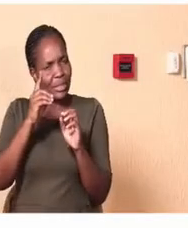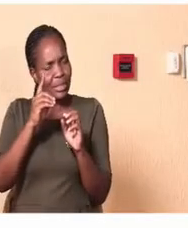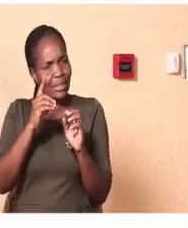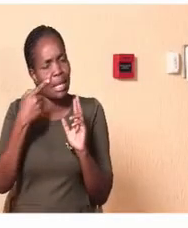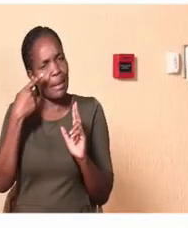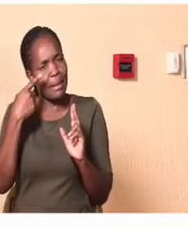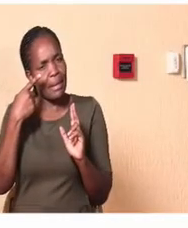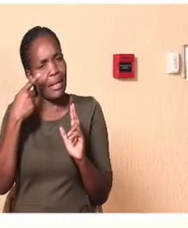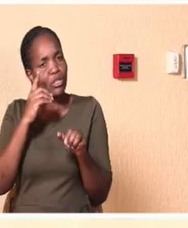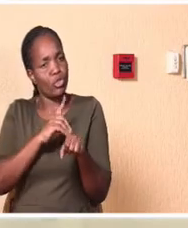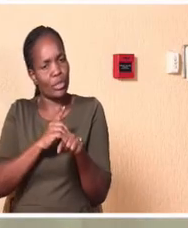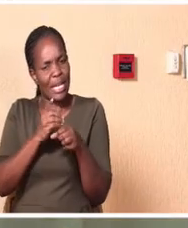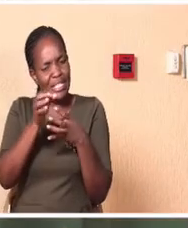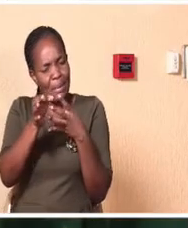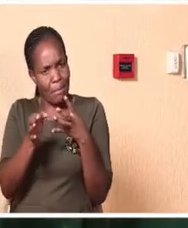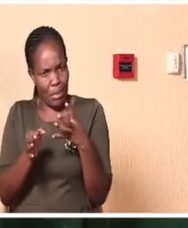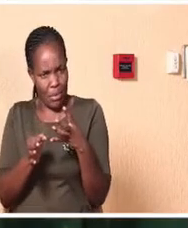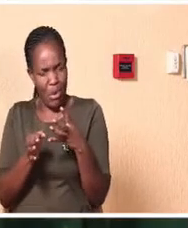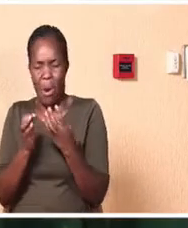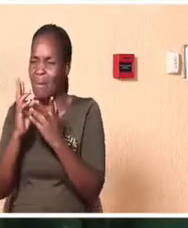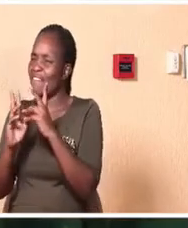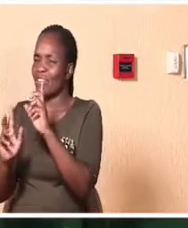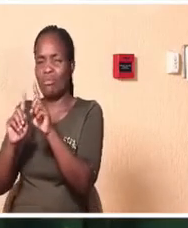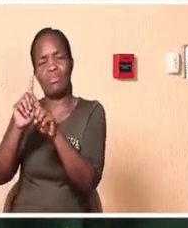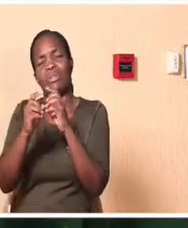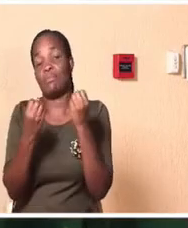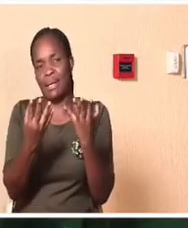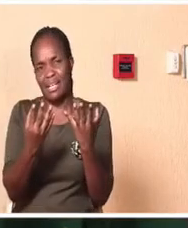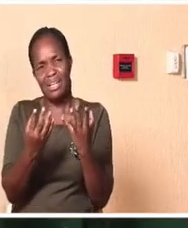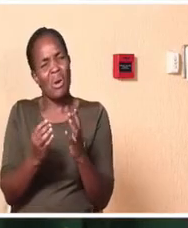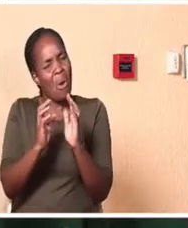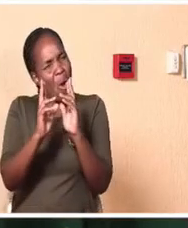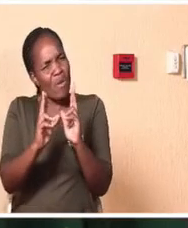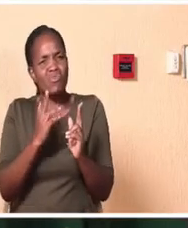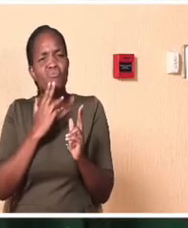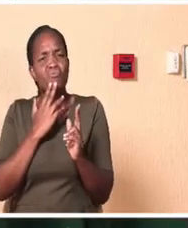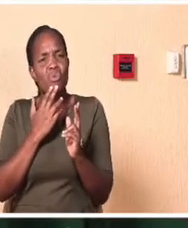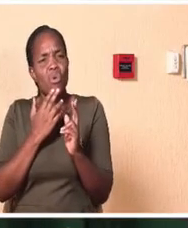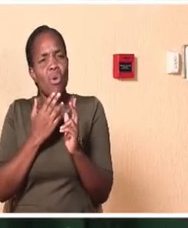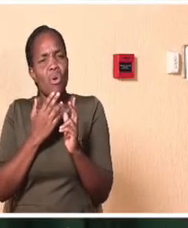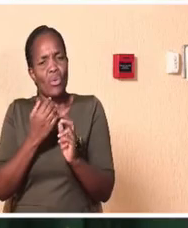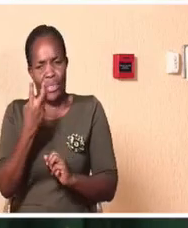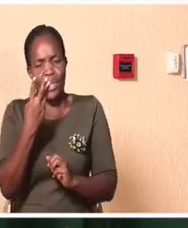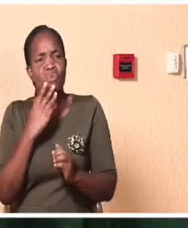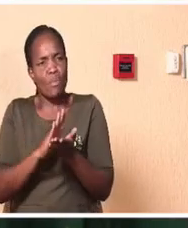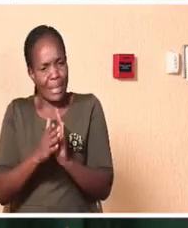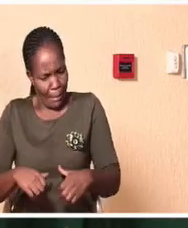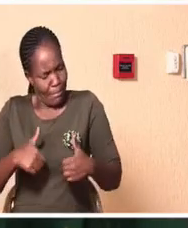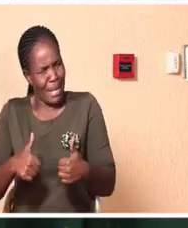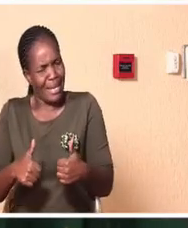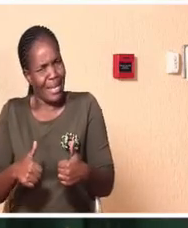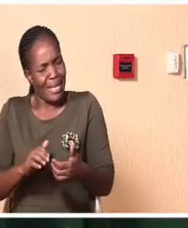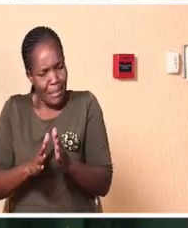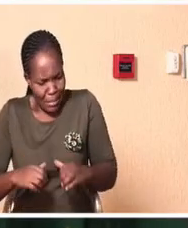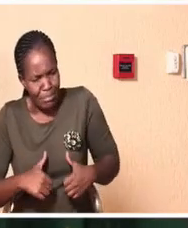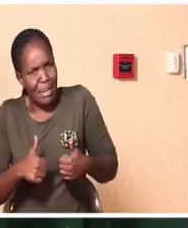queries around the 3 that have recovered. Have they recovered from the virus in totality, or did they recover from